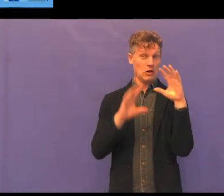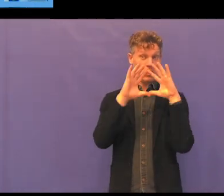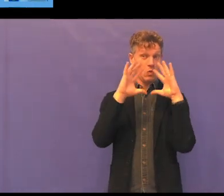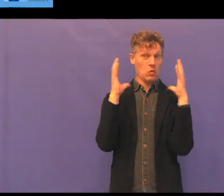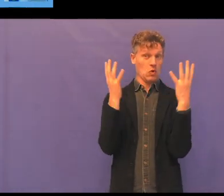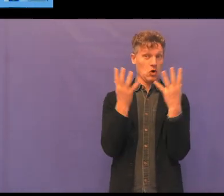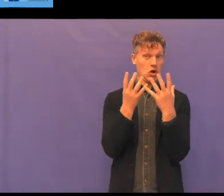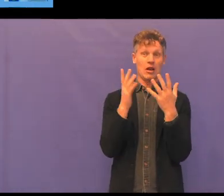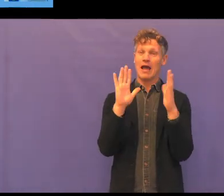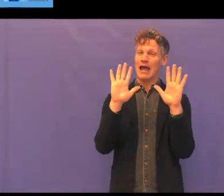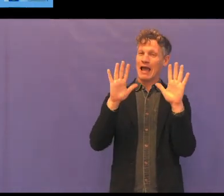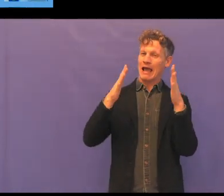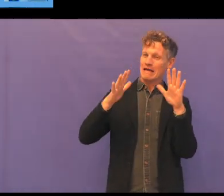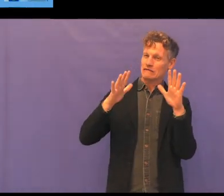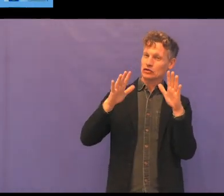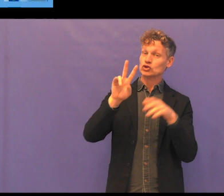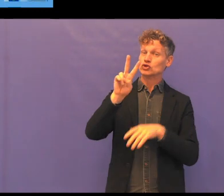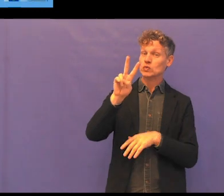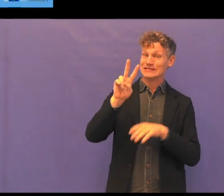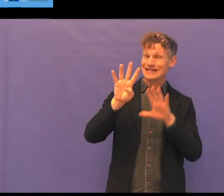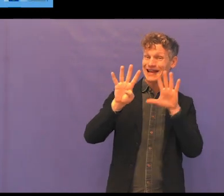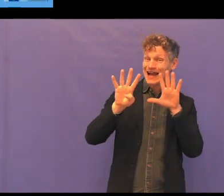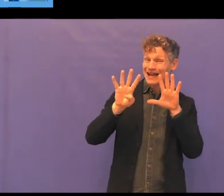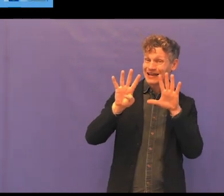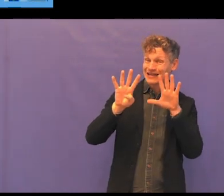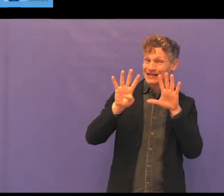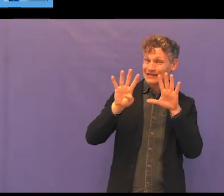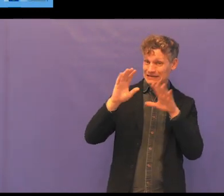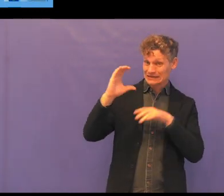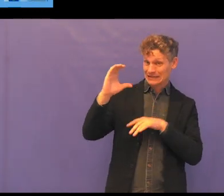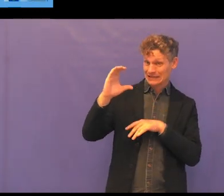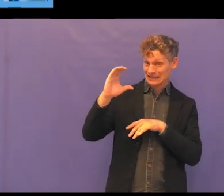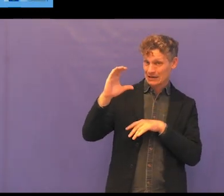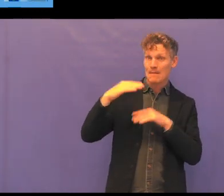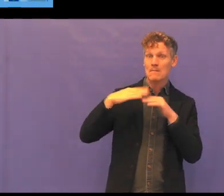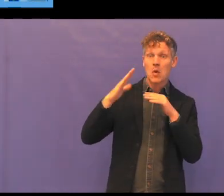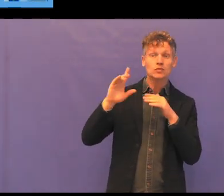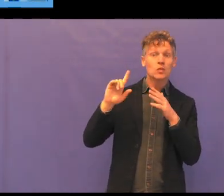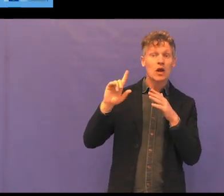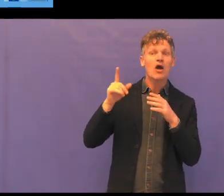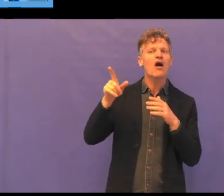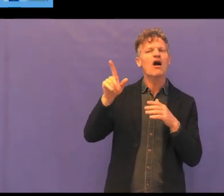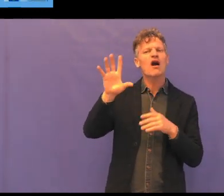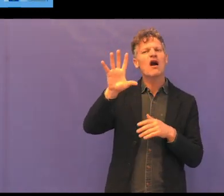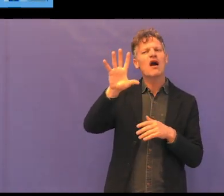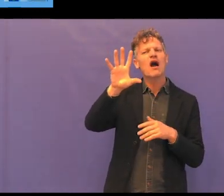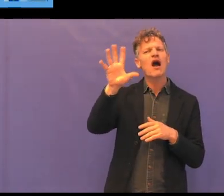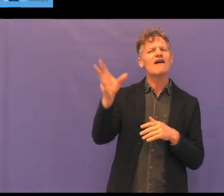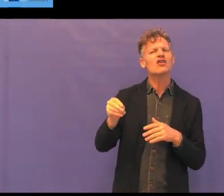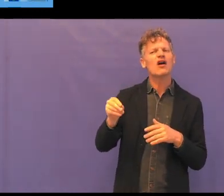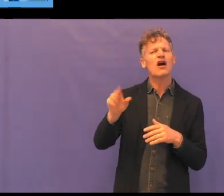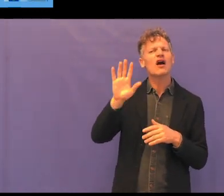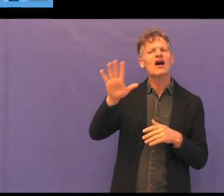Sahara region of Africa. By 2050,